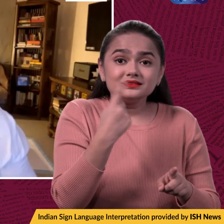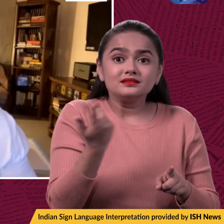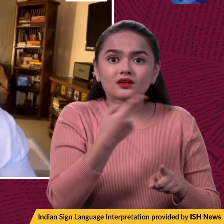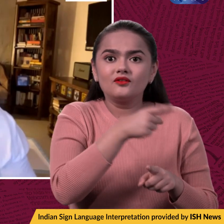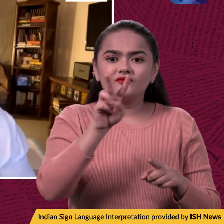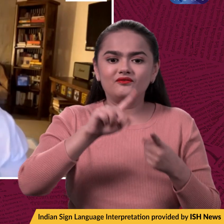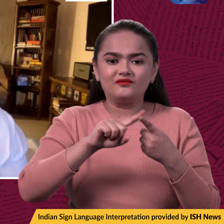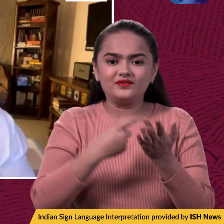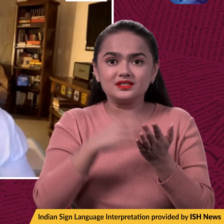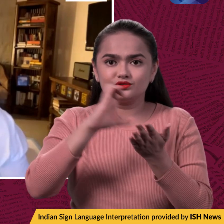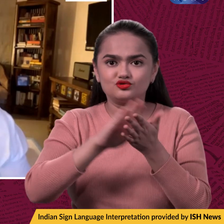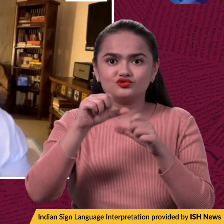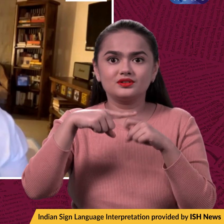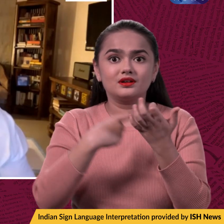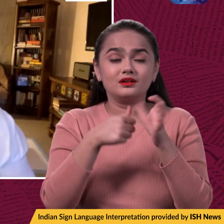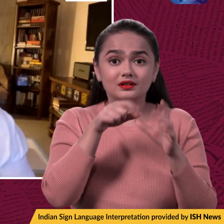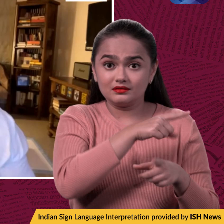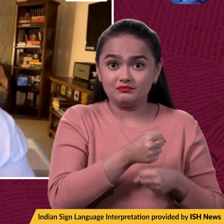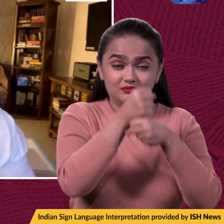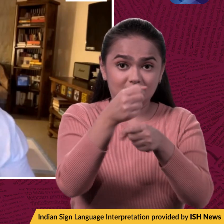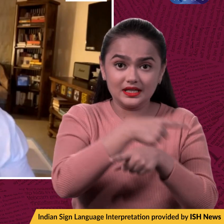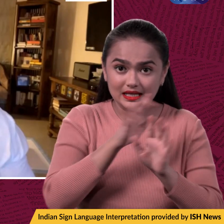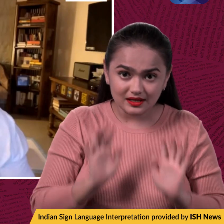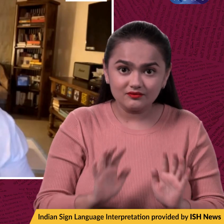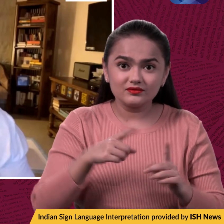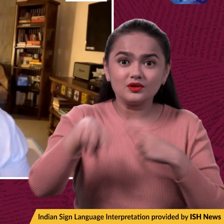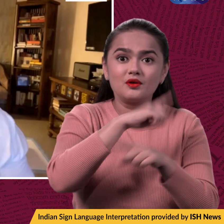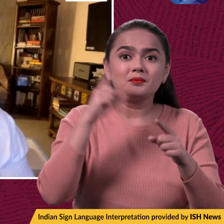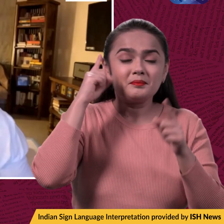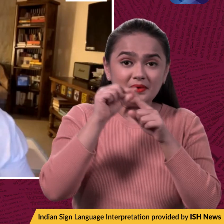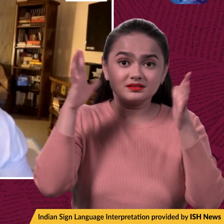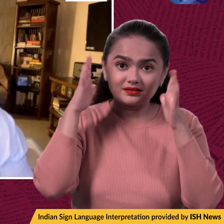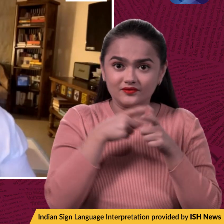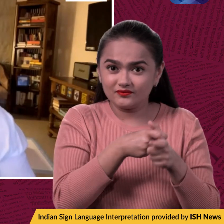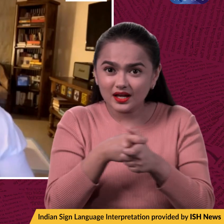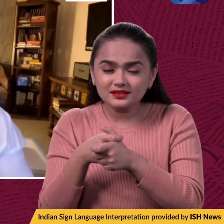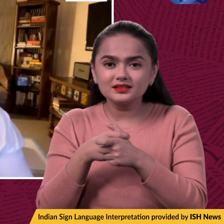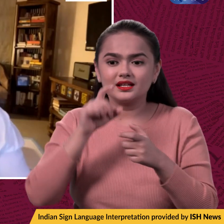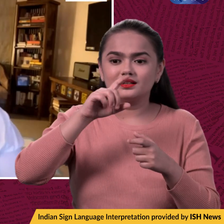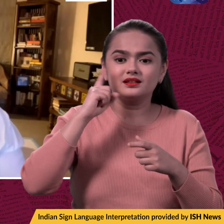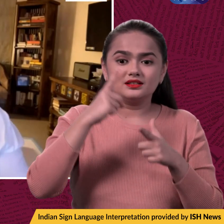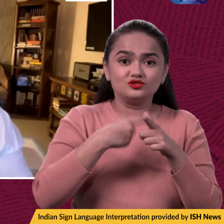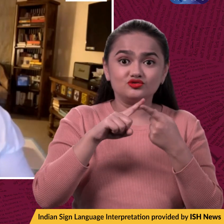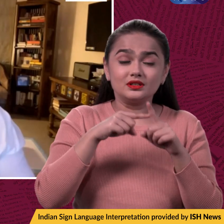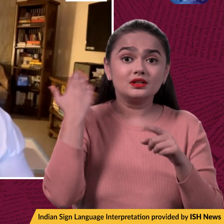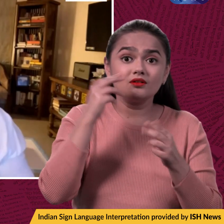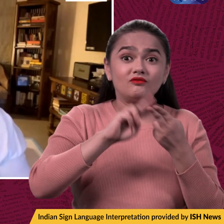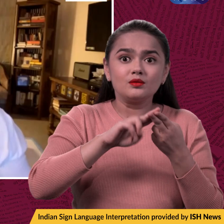was accorded the Veer Chakra presented by the President for his role in pushing back the Pakistani fighter jets in